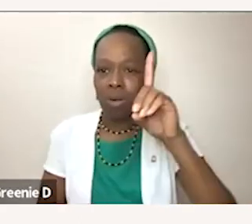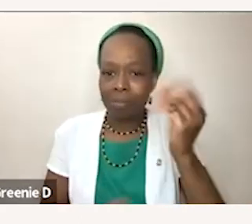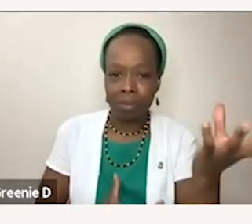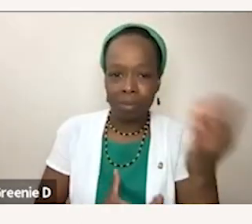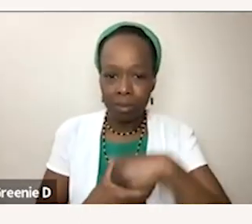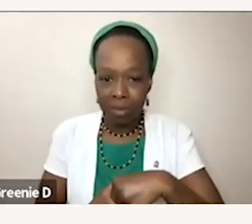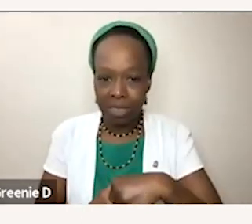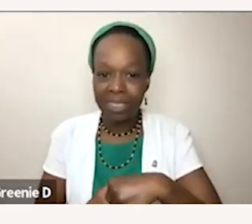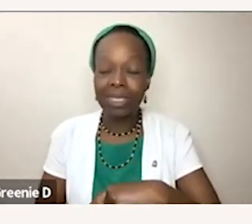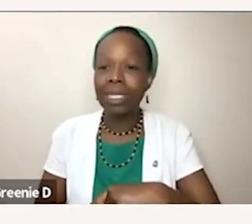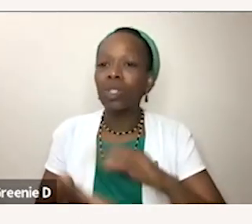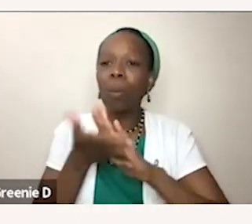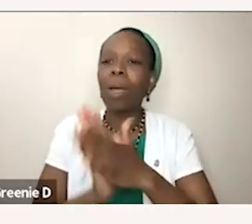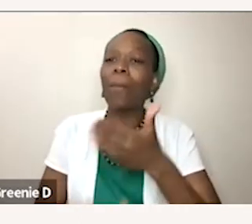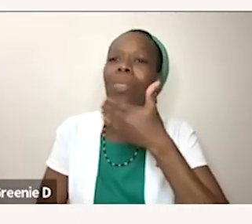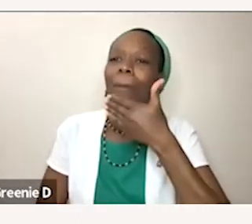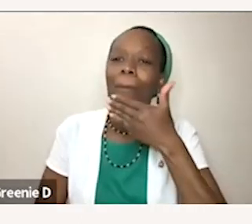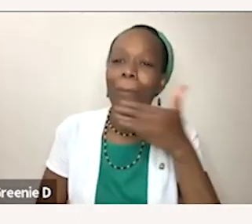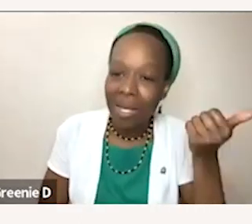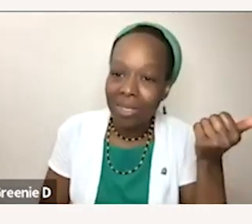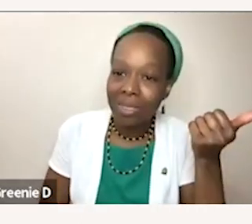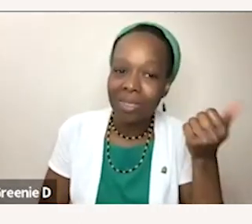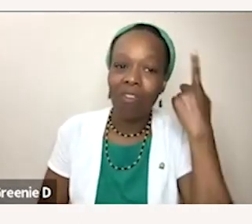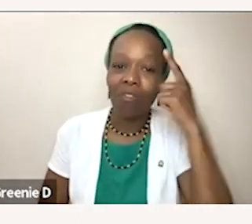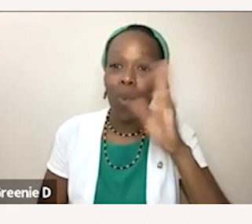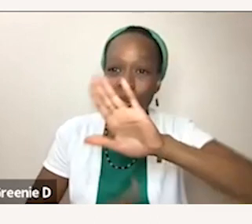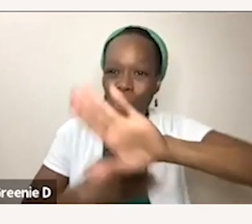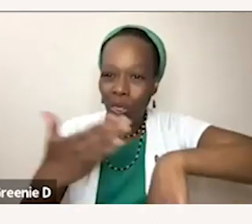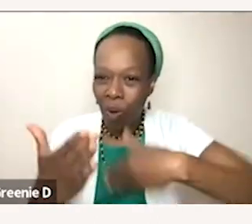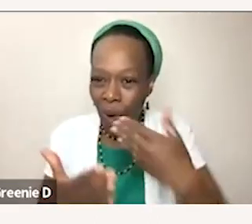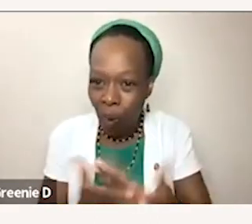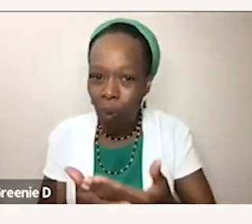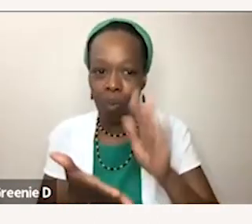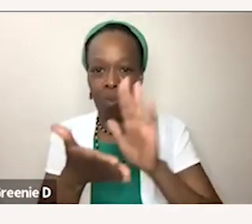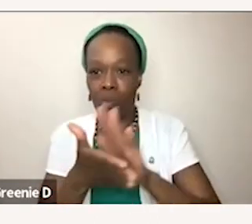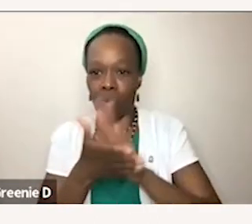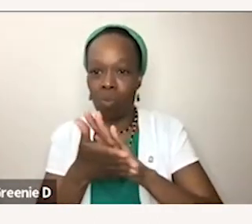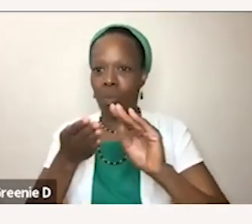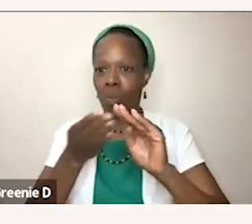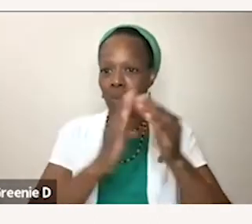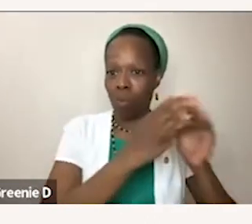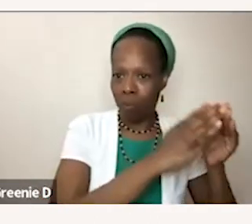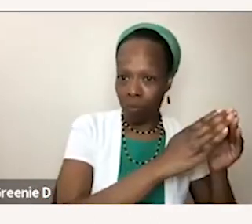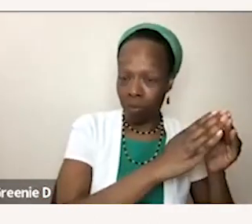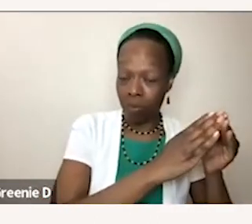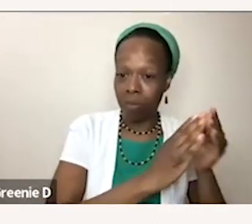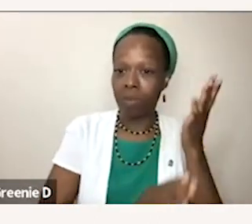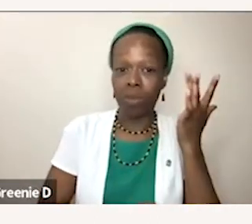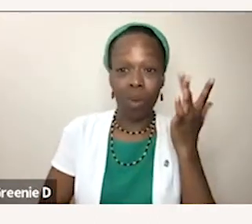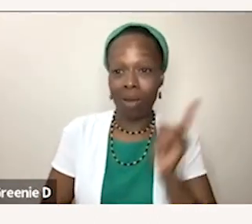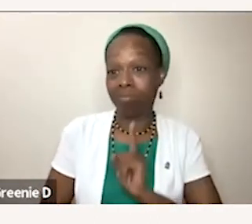inclusion as the best interest of your entire school community, really, because it is